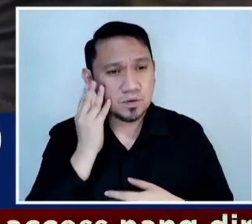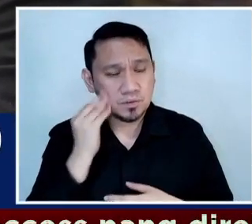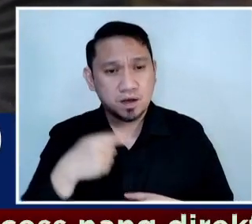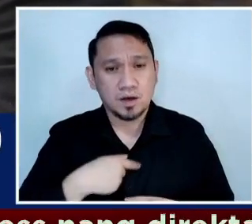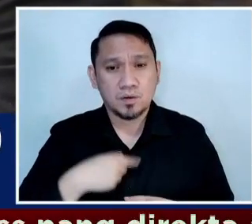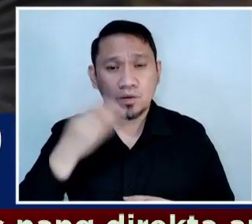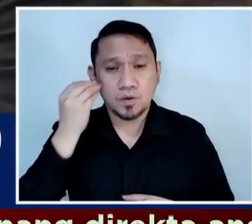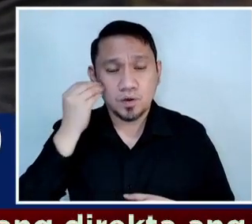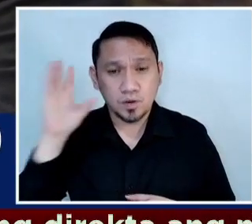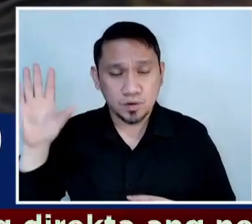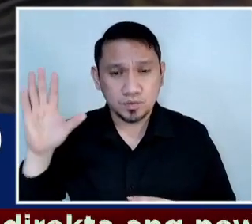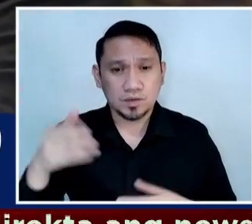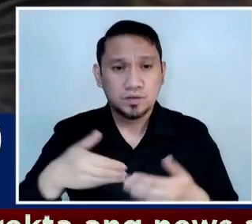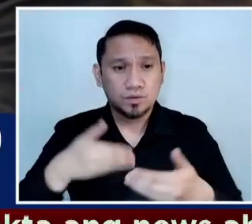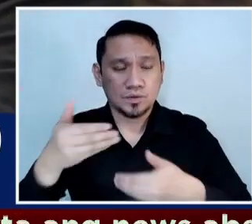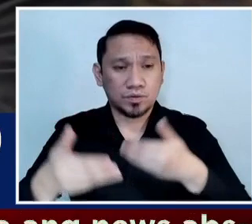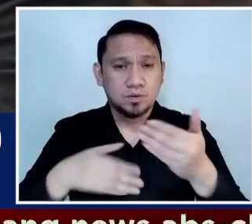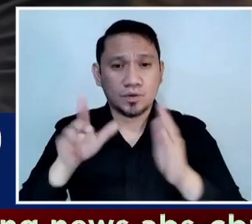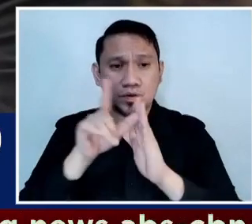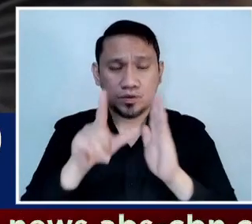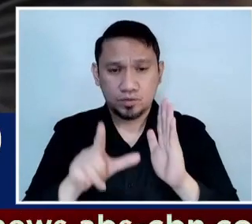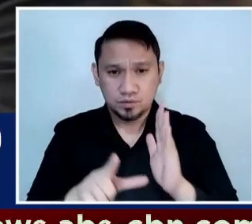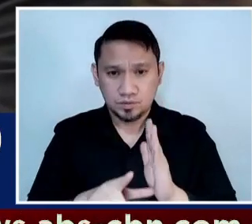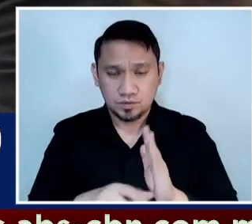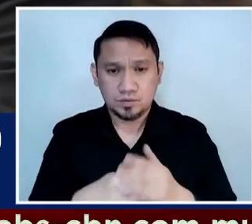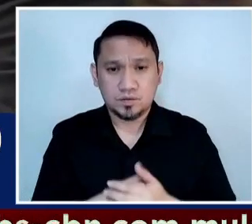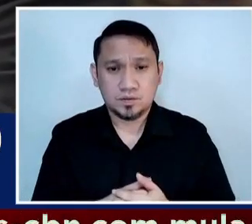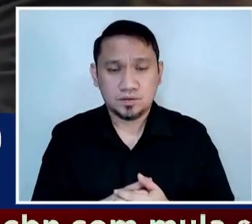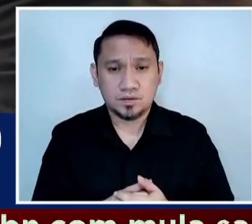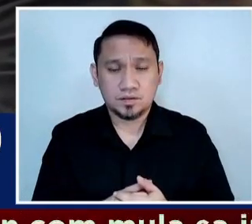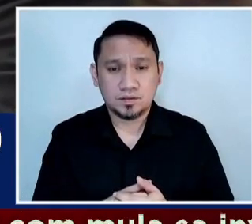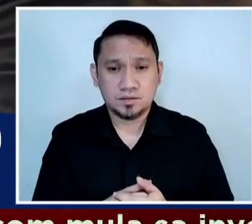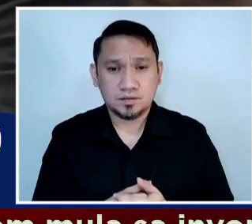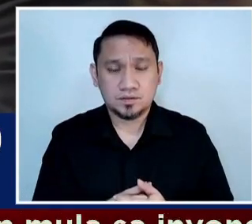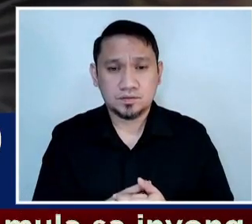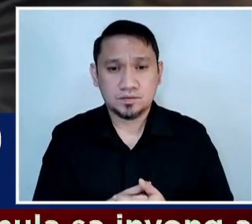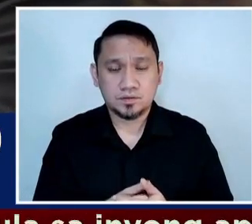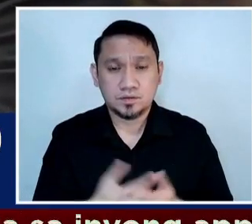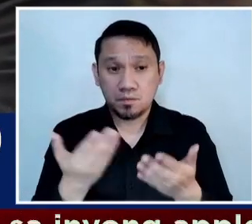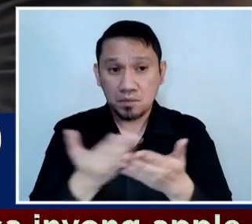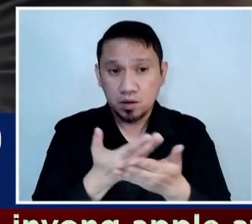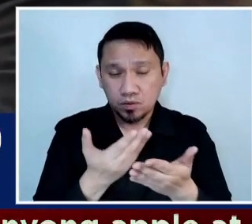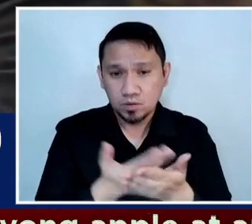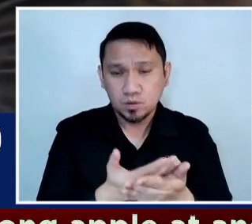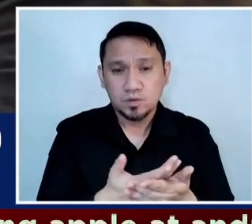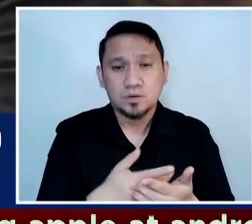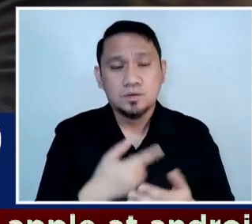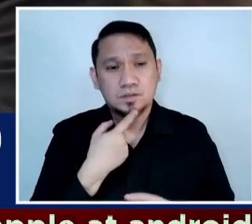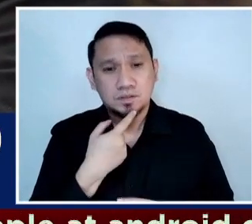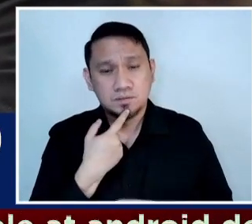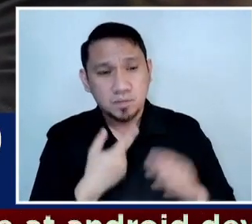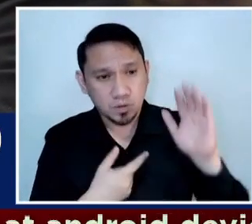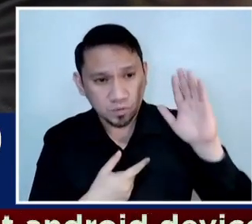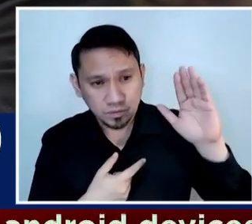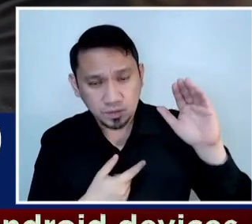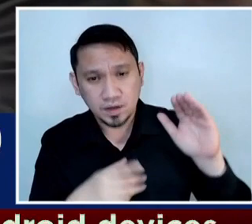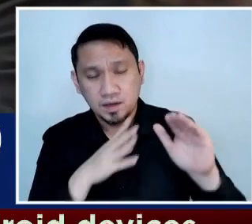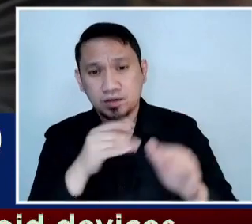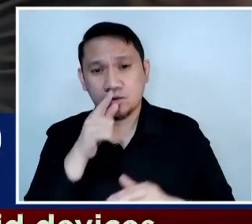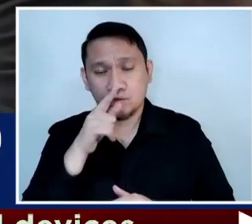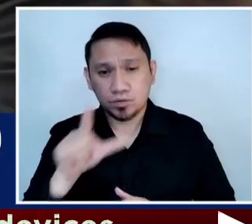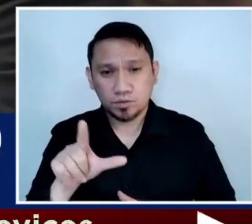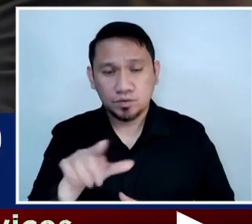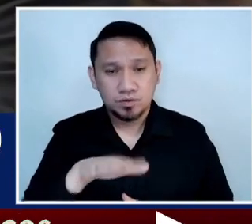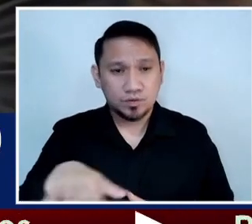the evolution of our country's long line of legislators to take its course. Goodbye and good luck to my